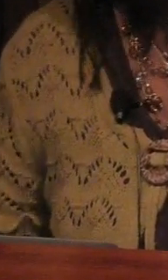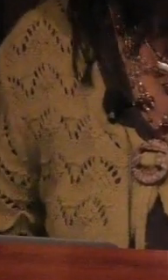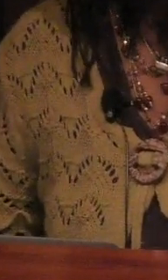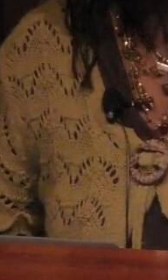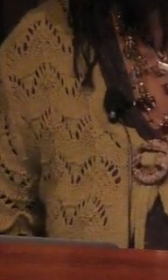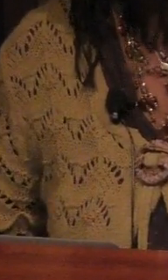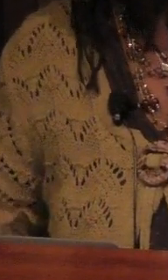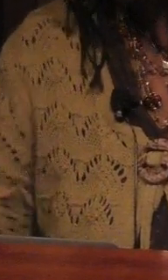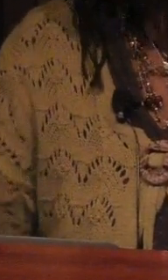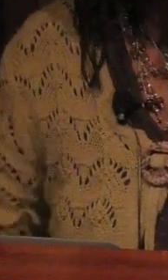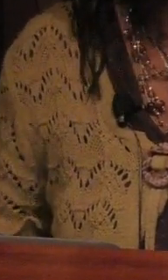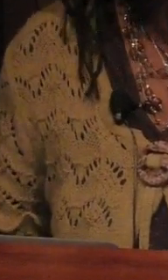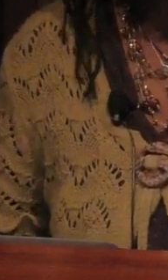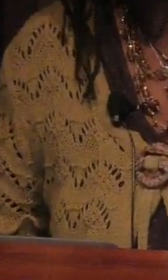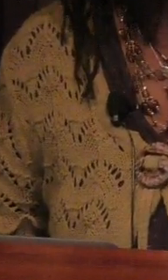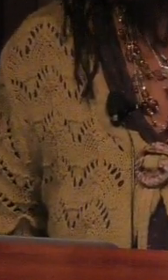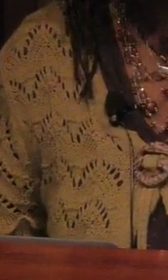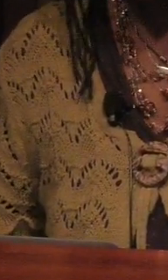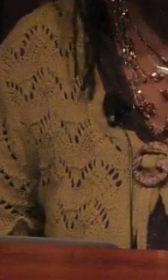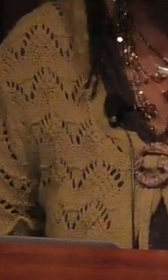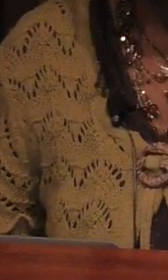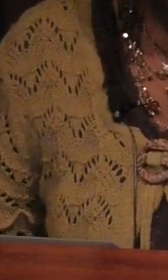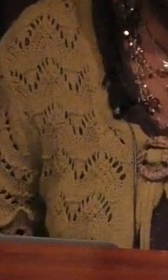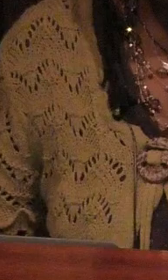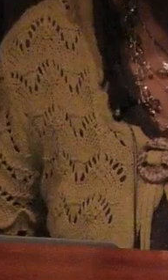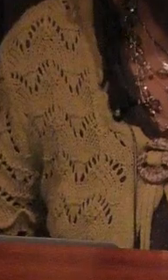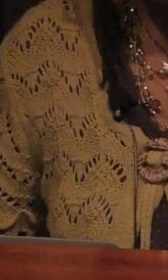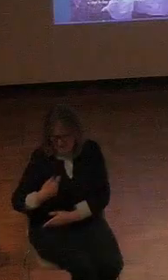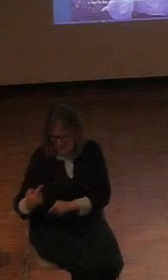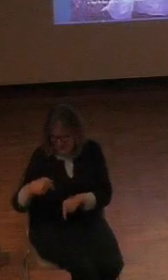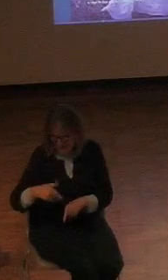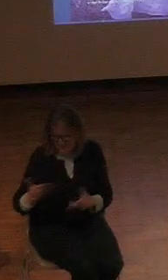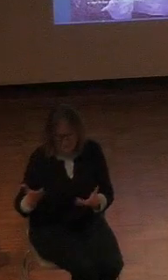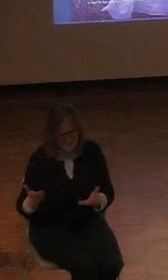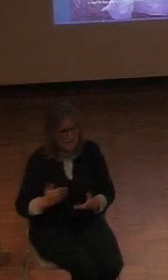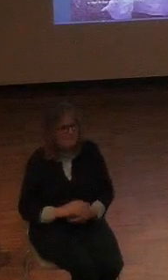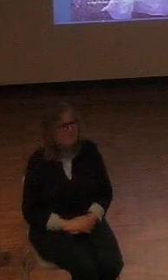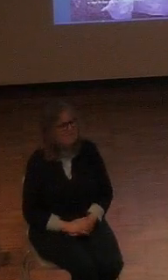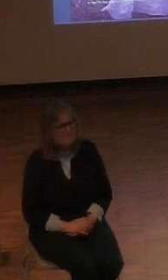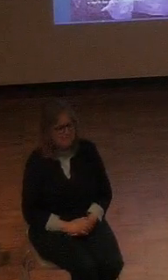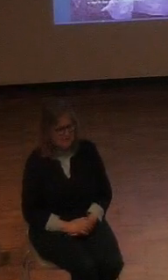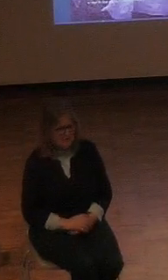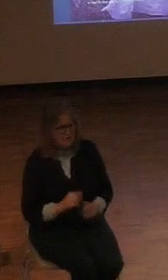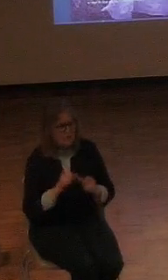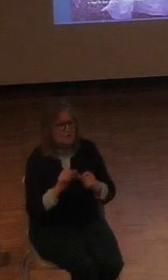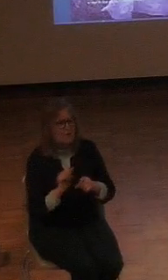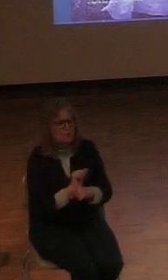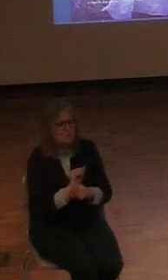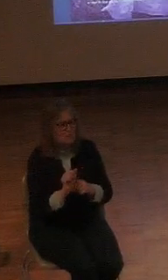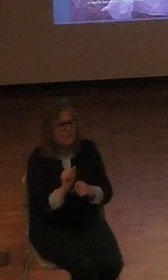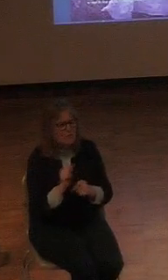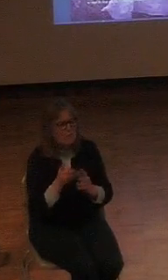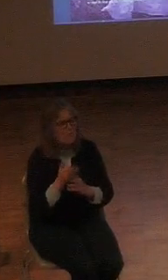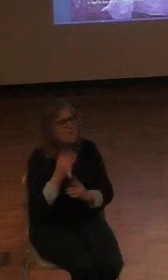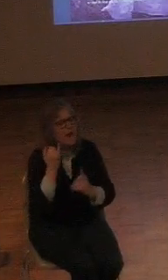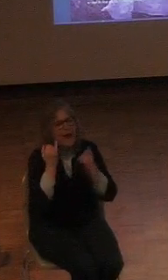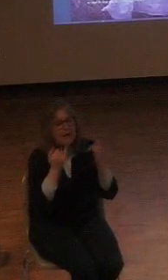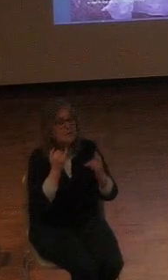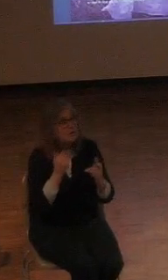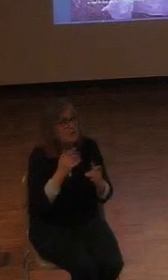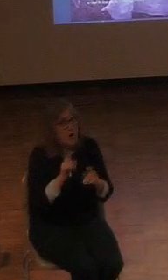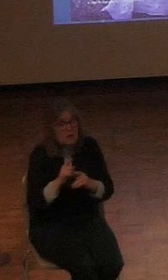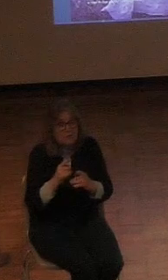and Professor B. Thank you so much for inviting me here today to continue to work through these ideas and talk